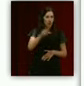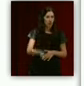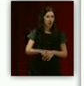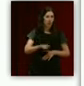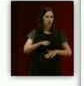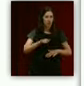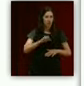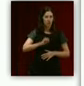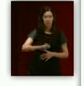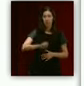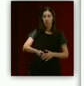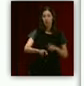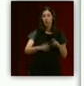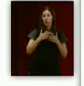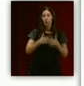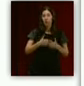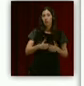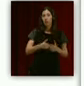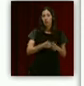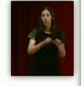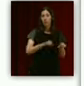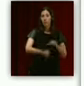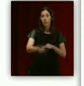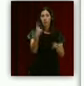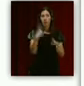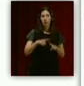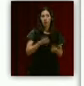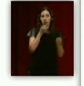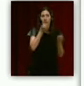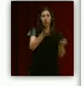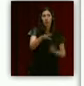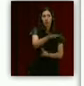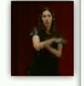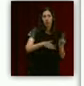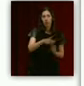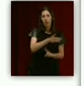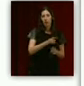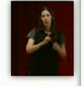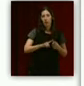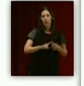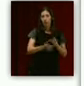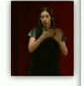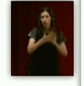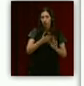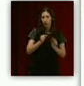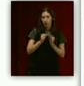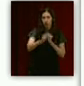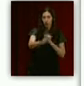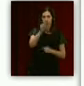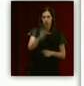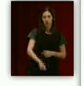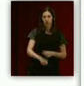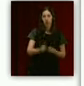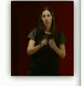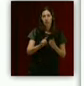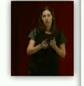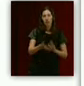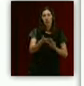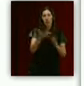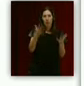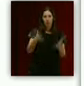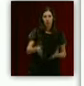movements, which is in the end what the walker requires. The walker takes the